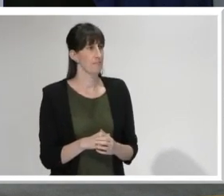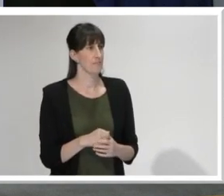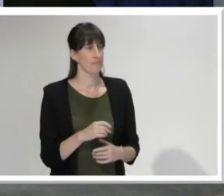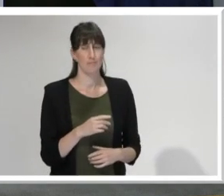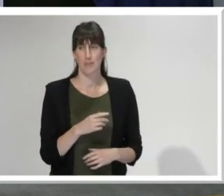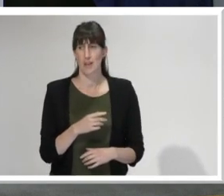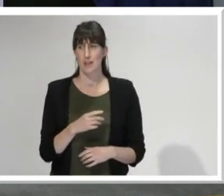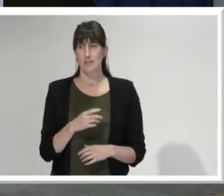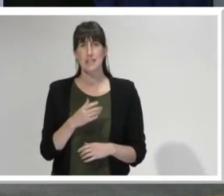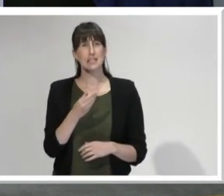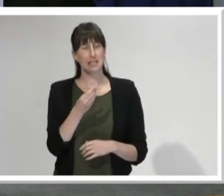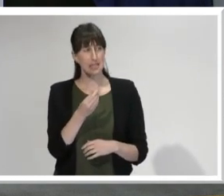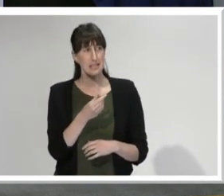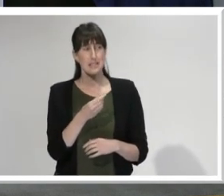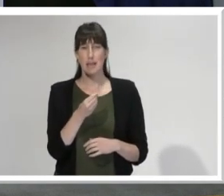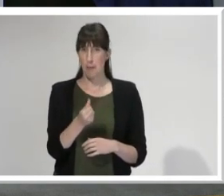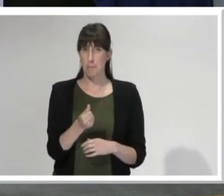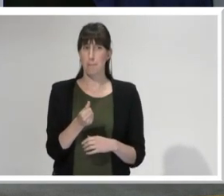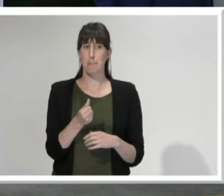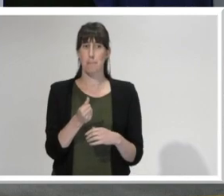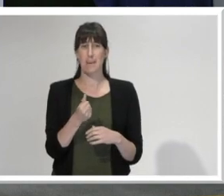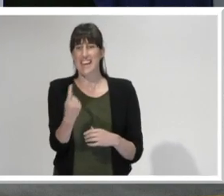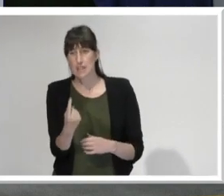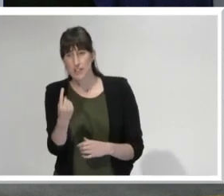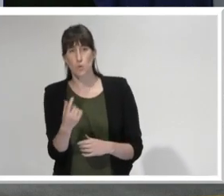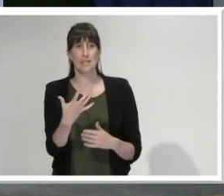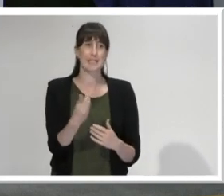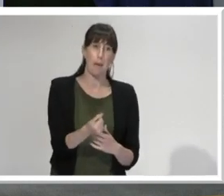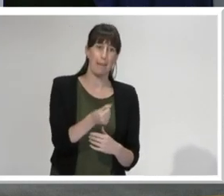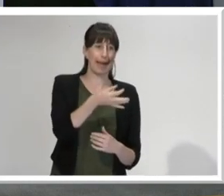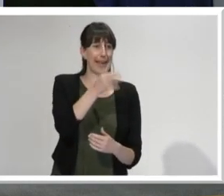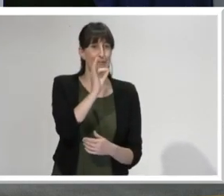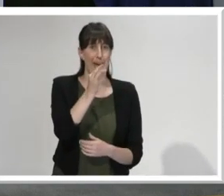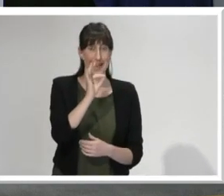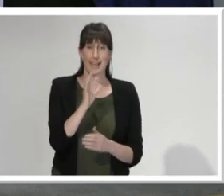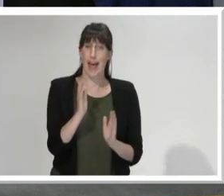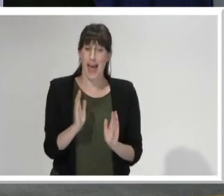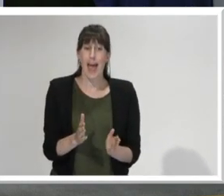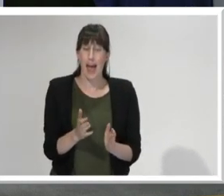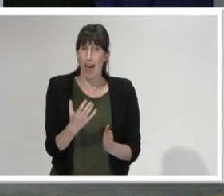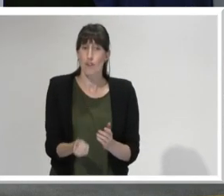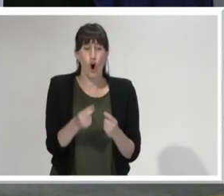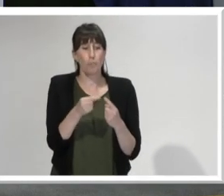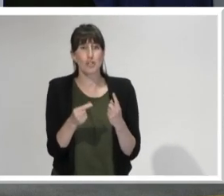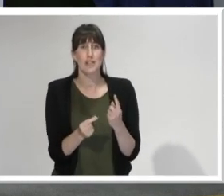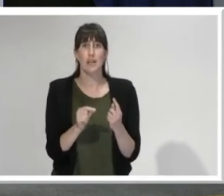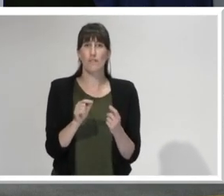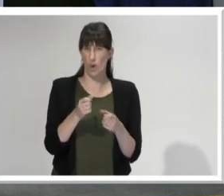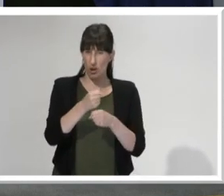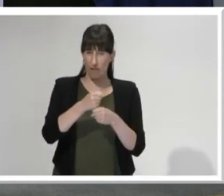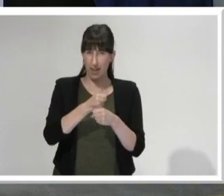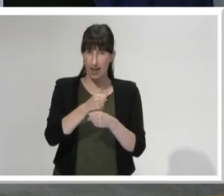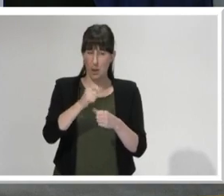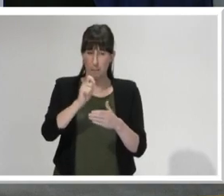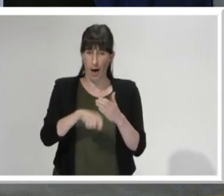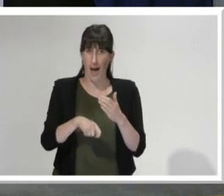are some individuals and there are some cafes who already have click and collect options. They won't be everyone, but some